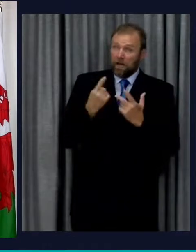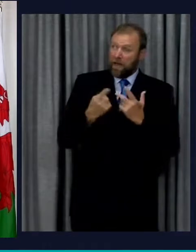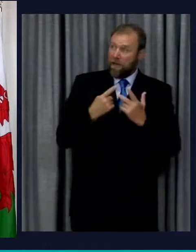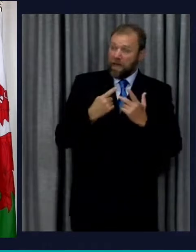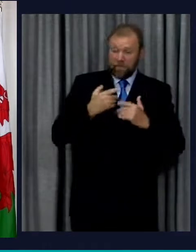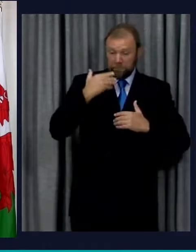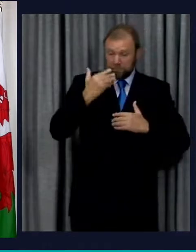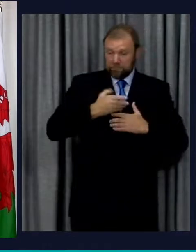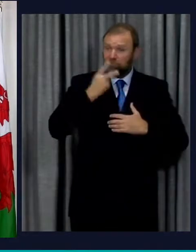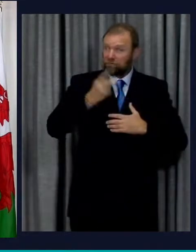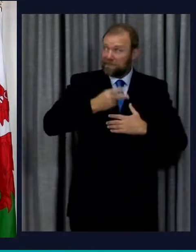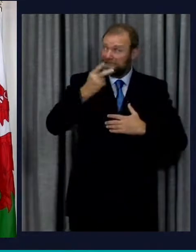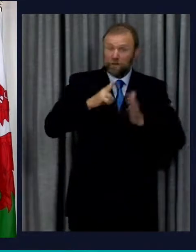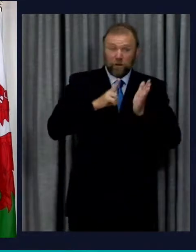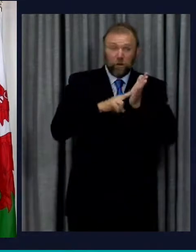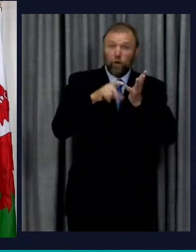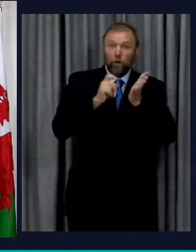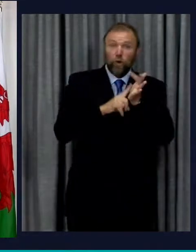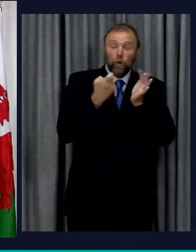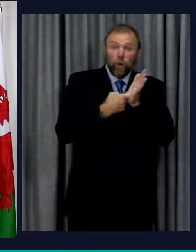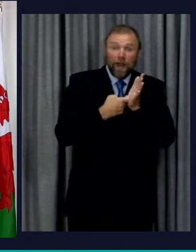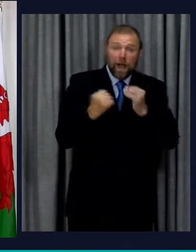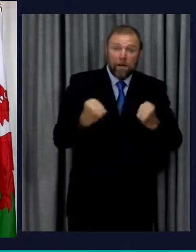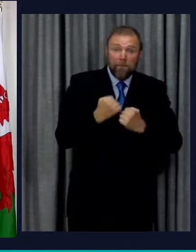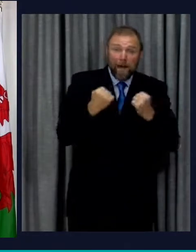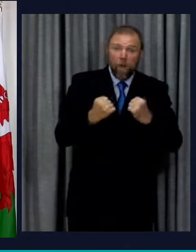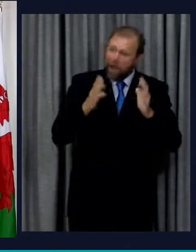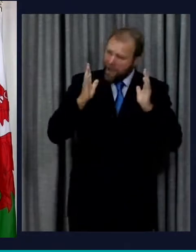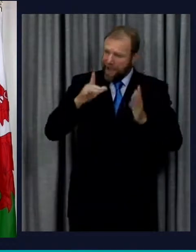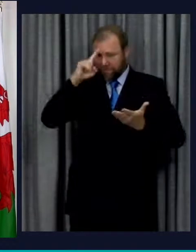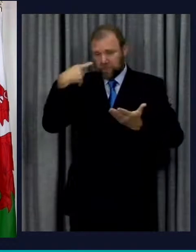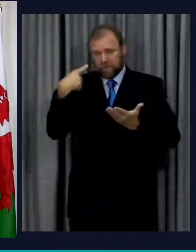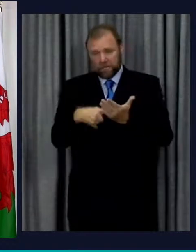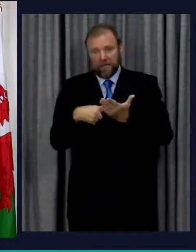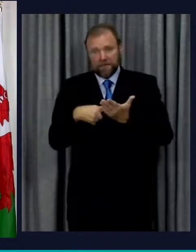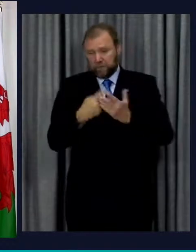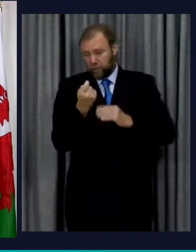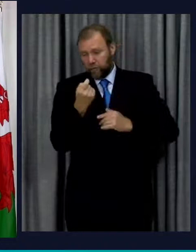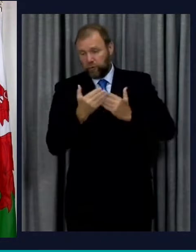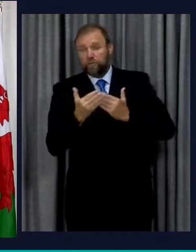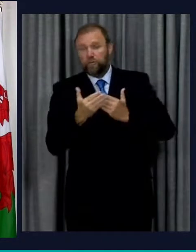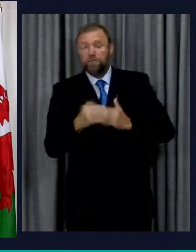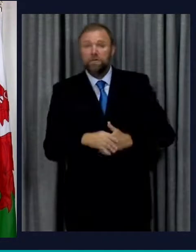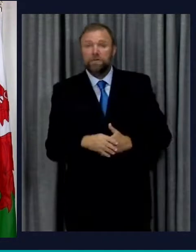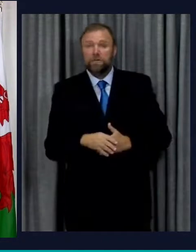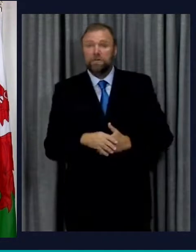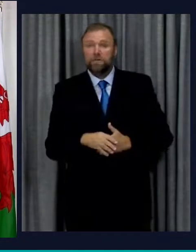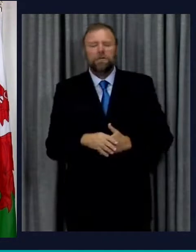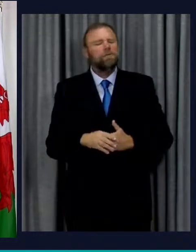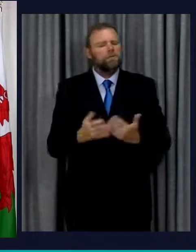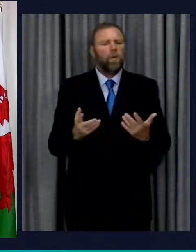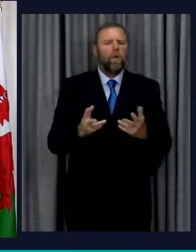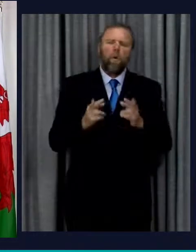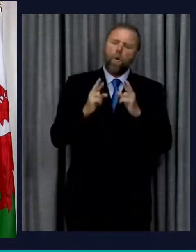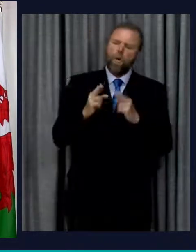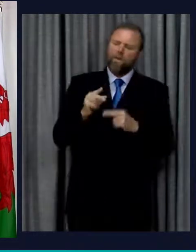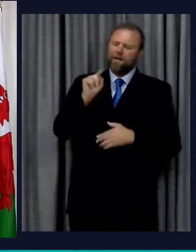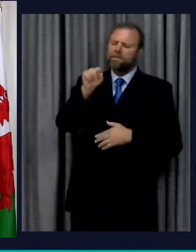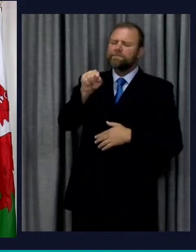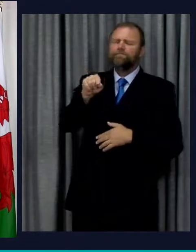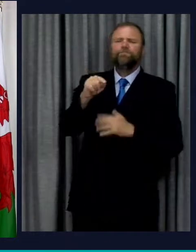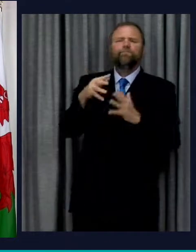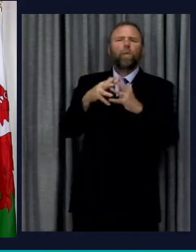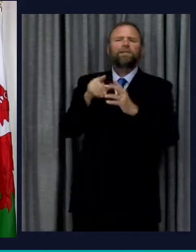power in the UK, then those choices need to be made in the fairly near future. I hope that through the spending review and beyond, we'll get